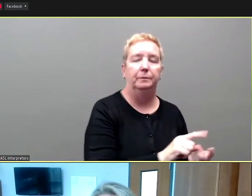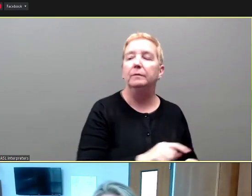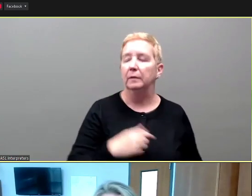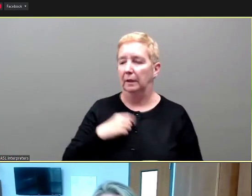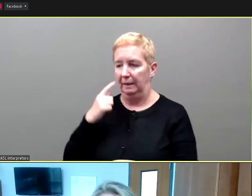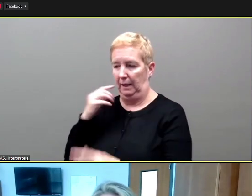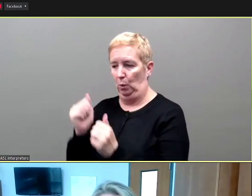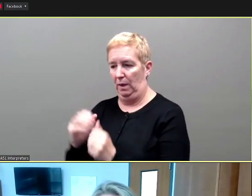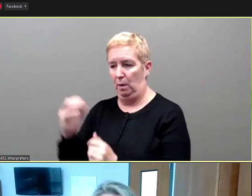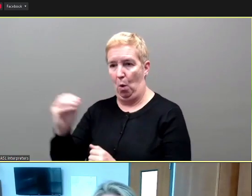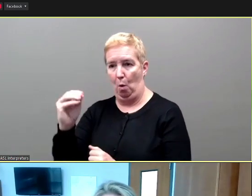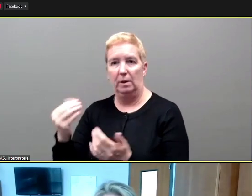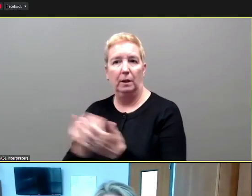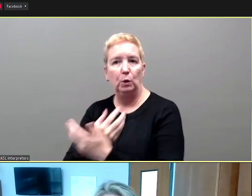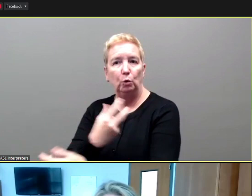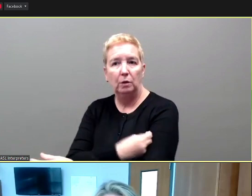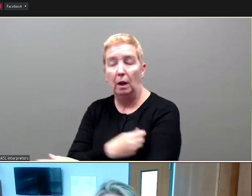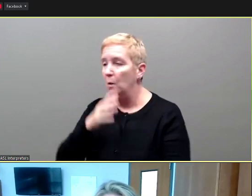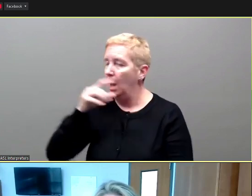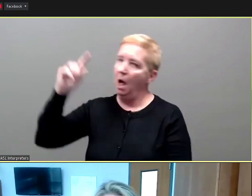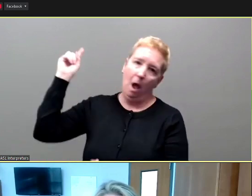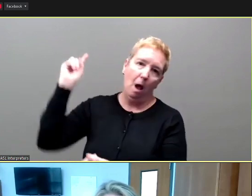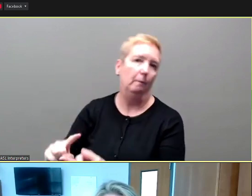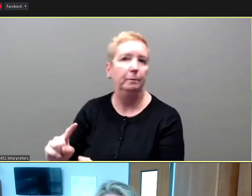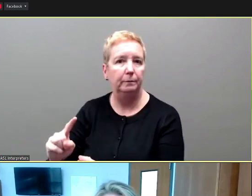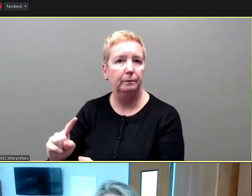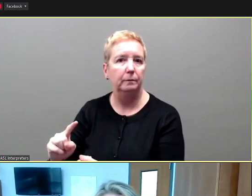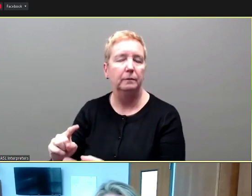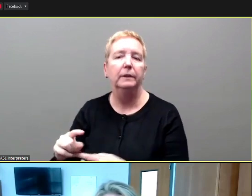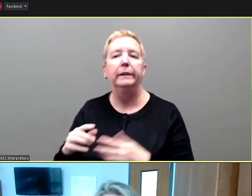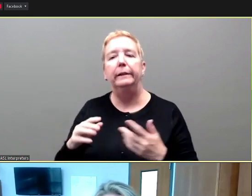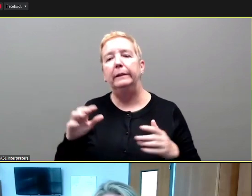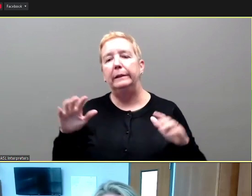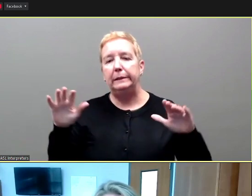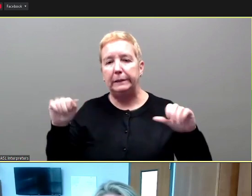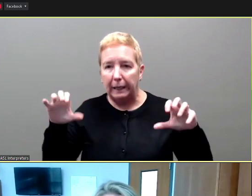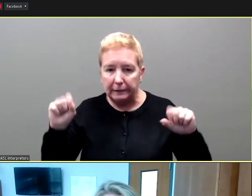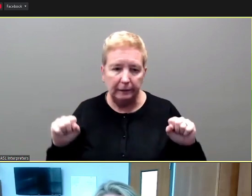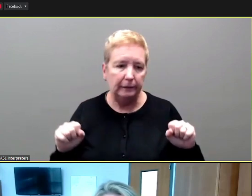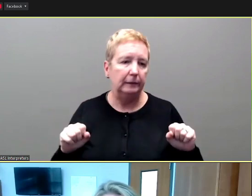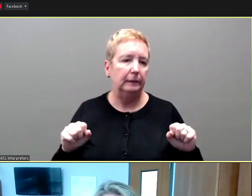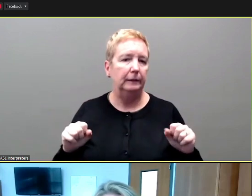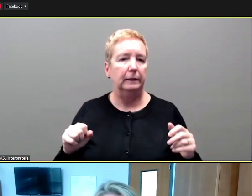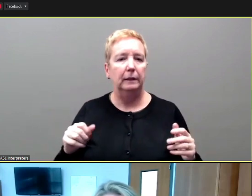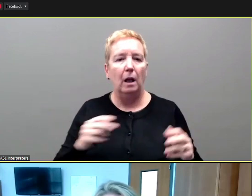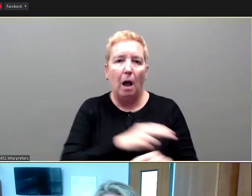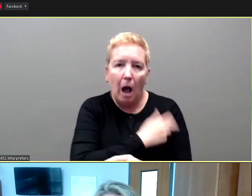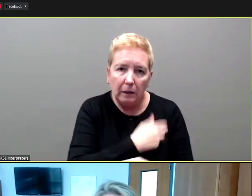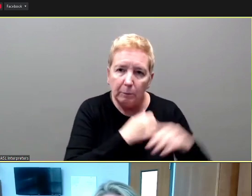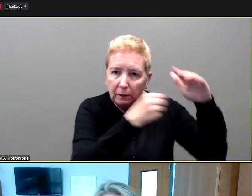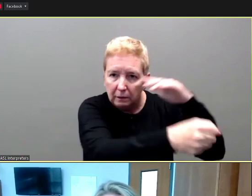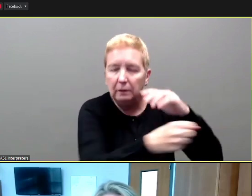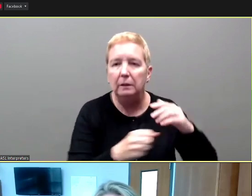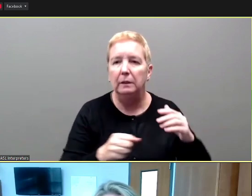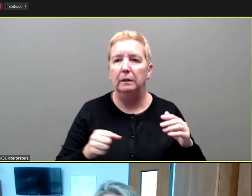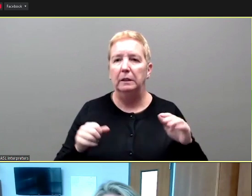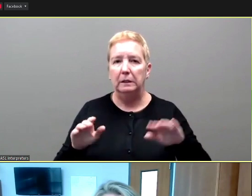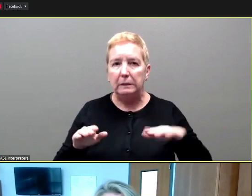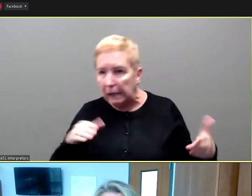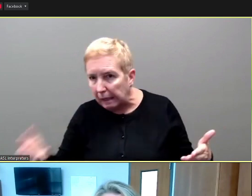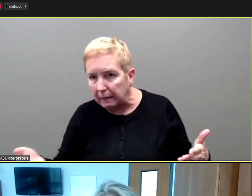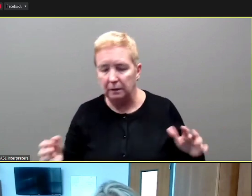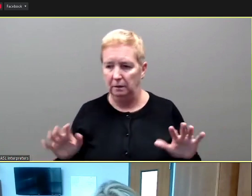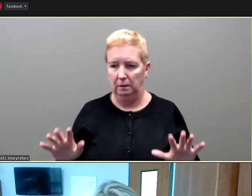cases, hospitalizations, and deaths. And so I think we're going to see those the vaccination